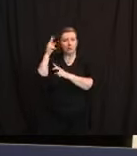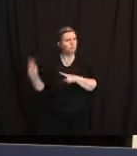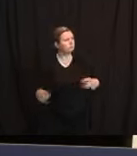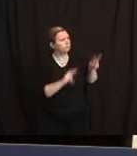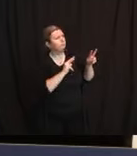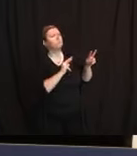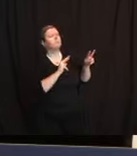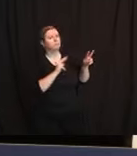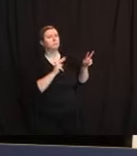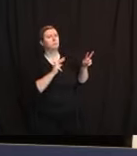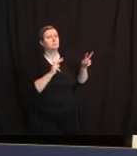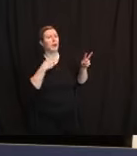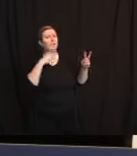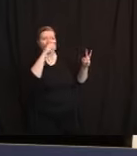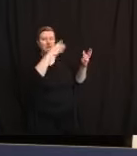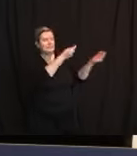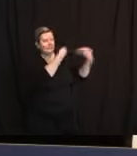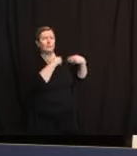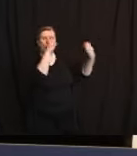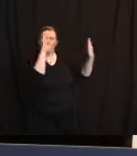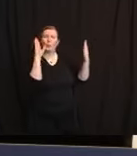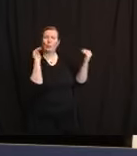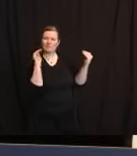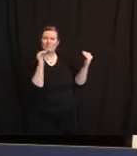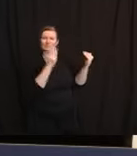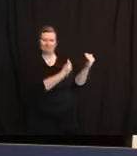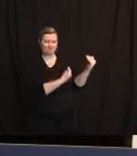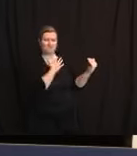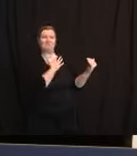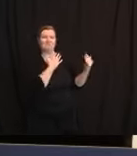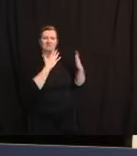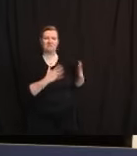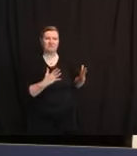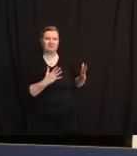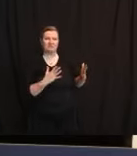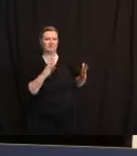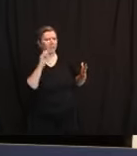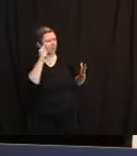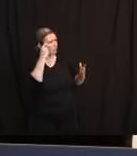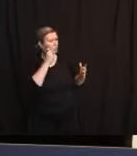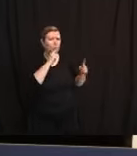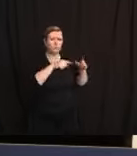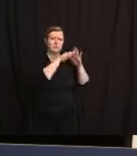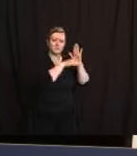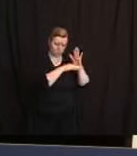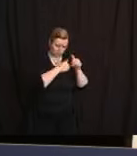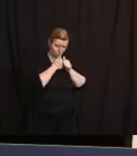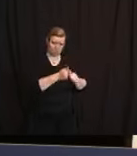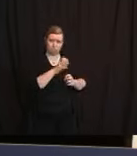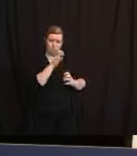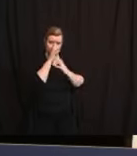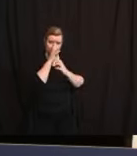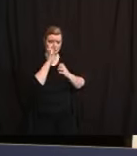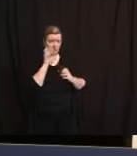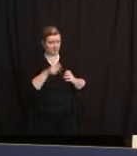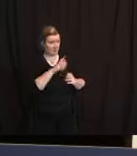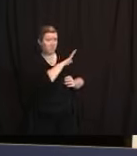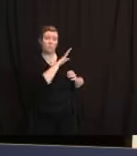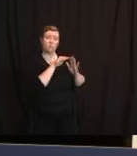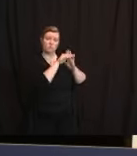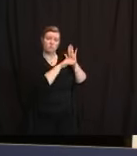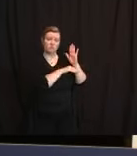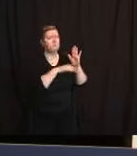We have great hope. We've been following the governor's orders to the T. We will continue to follow the governor's orders, and